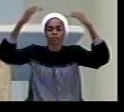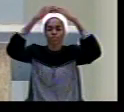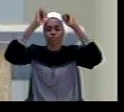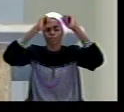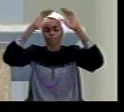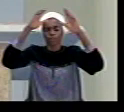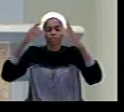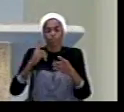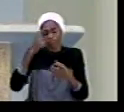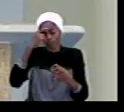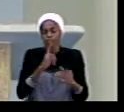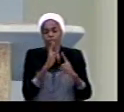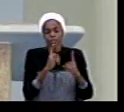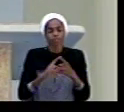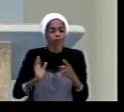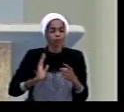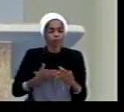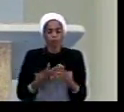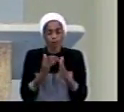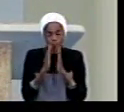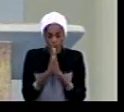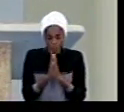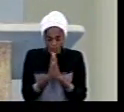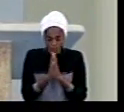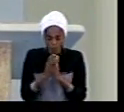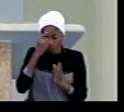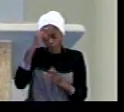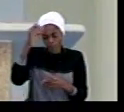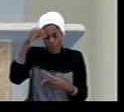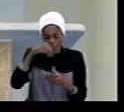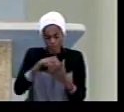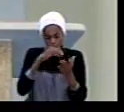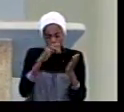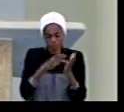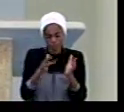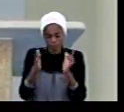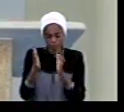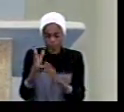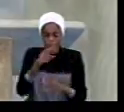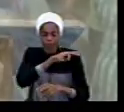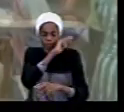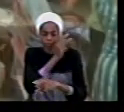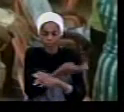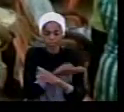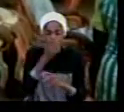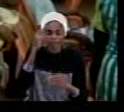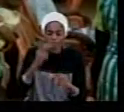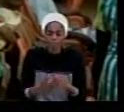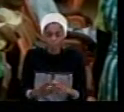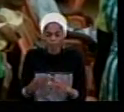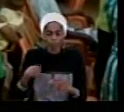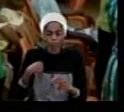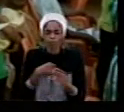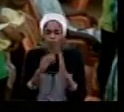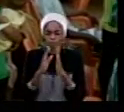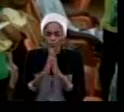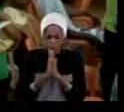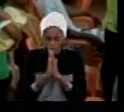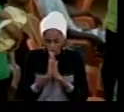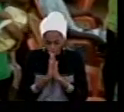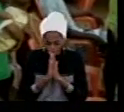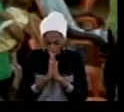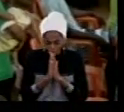our prayers. For in Jesus' mighty name we